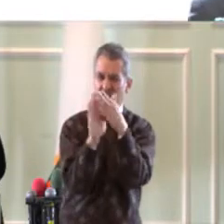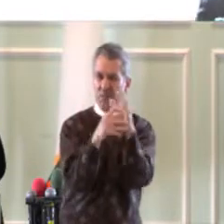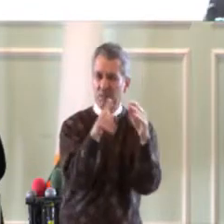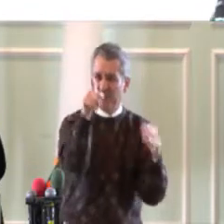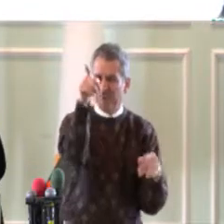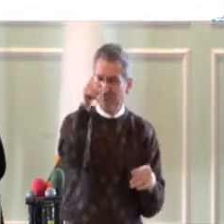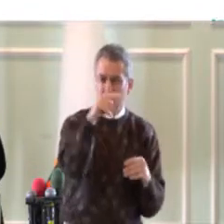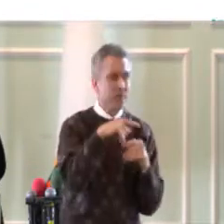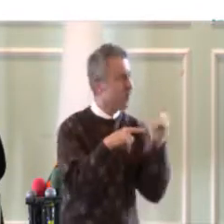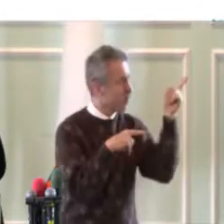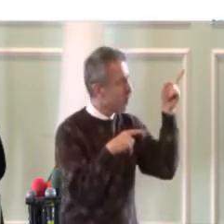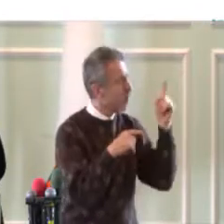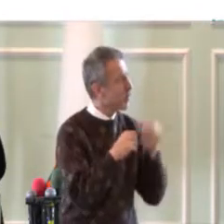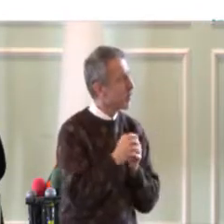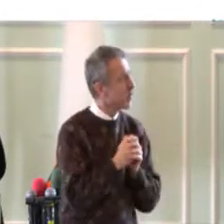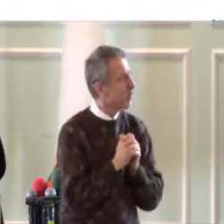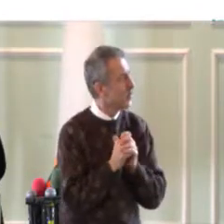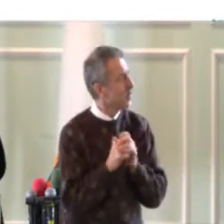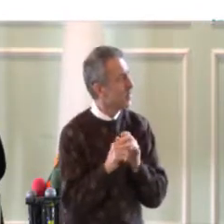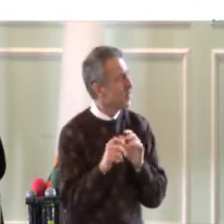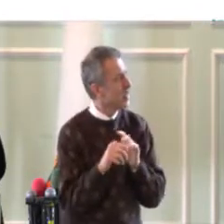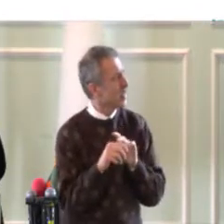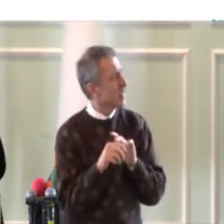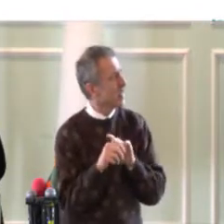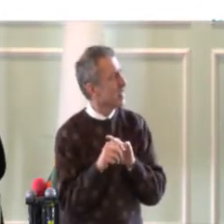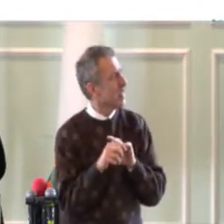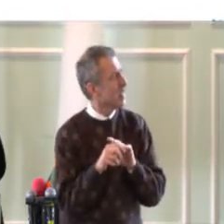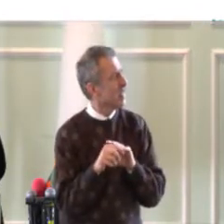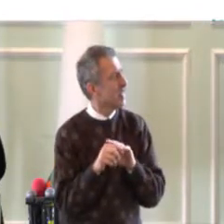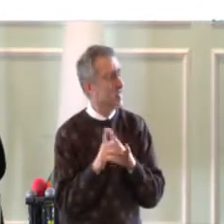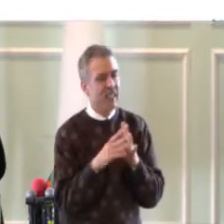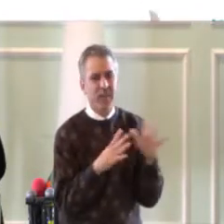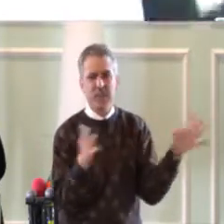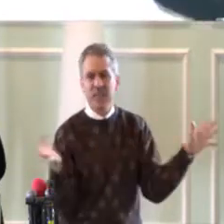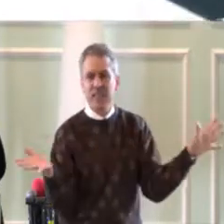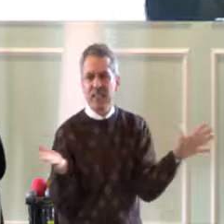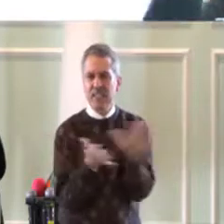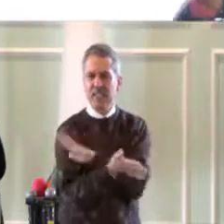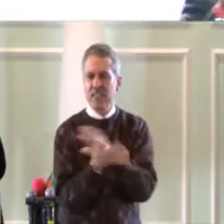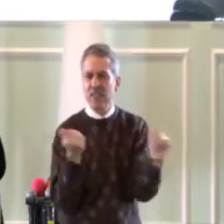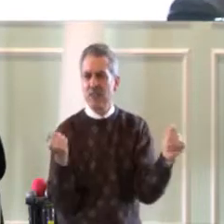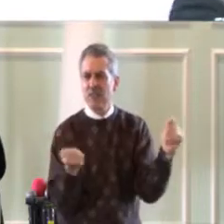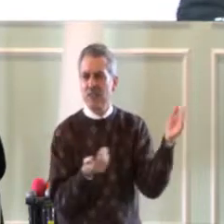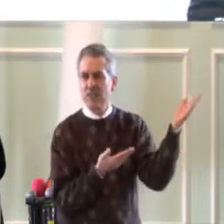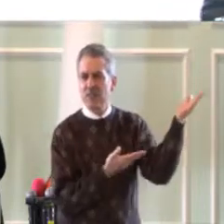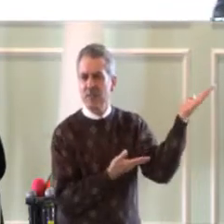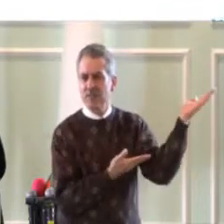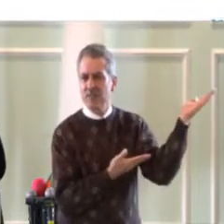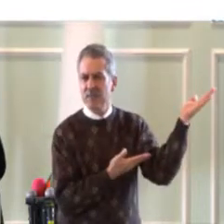and 80% of the town was completely destroyed. Unfortunately,